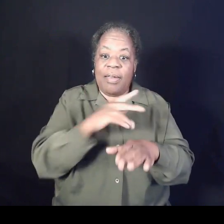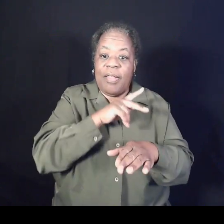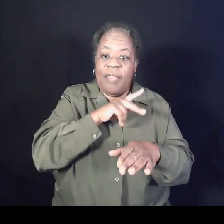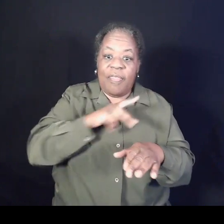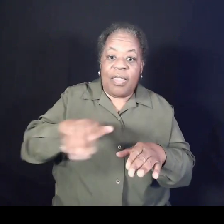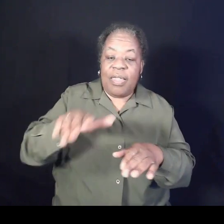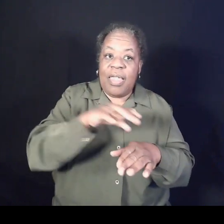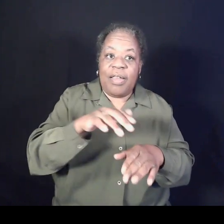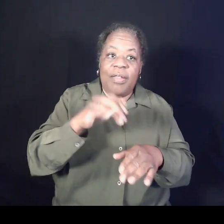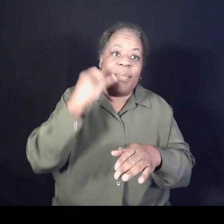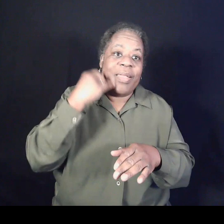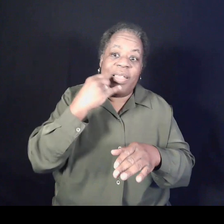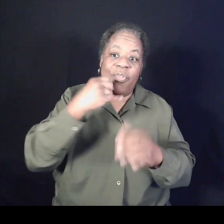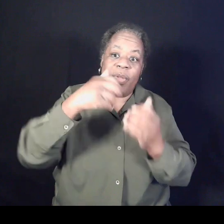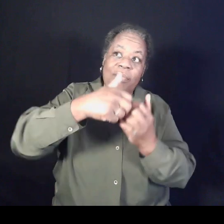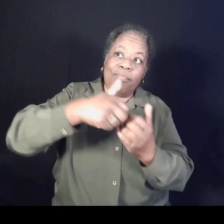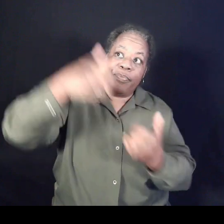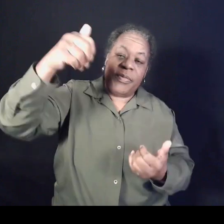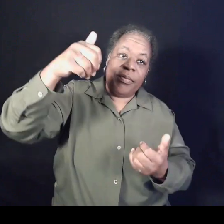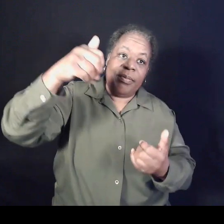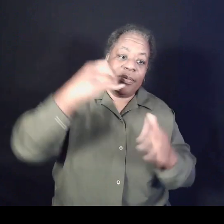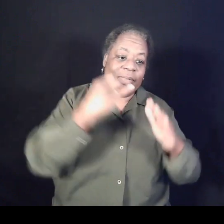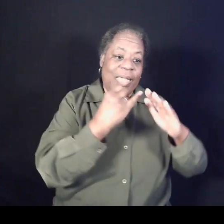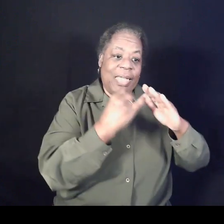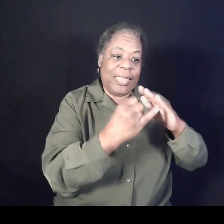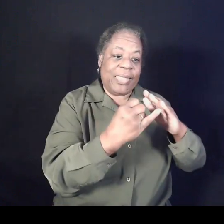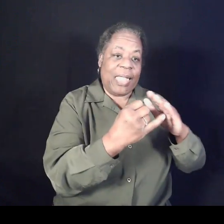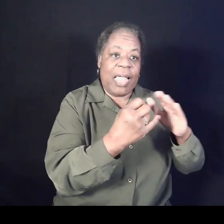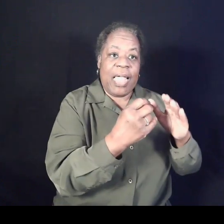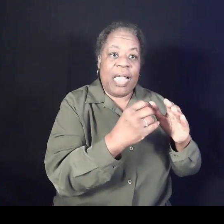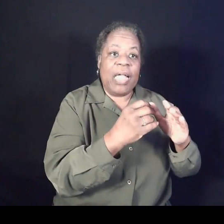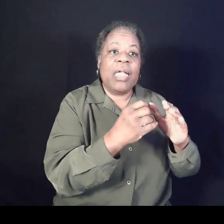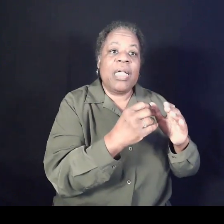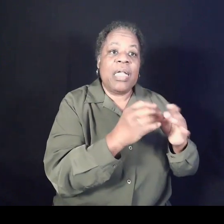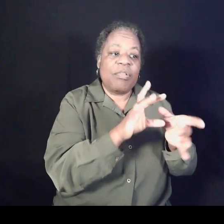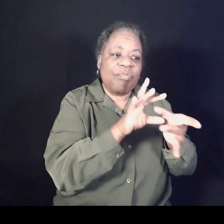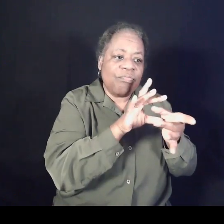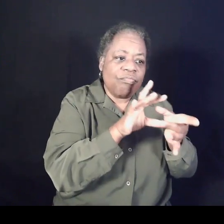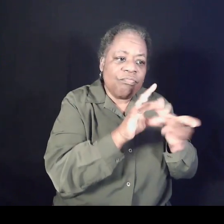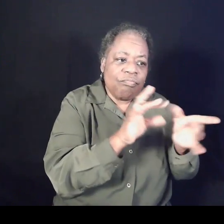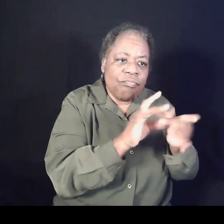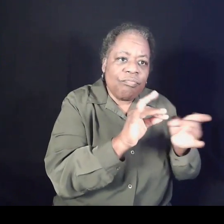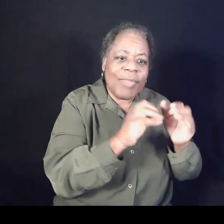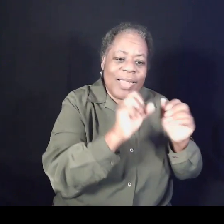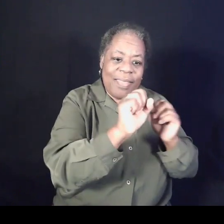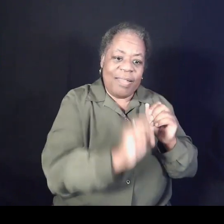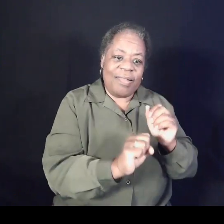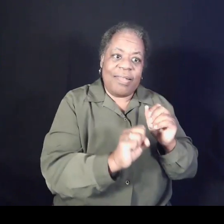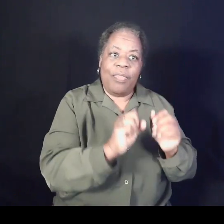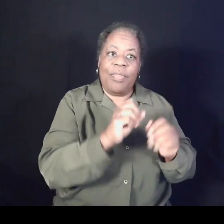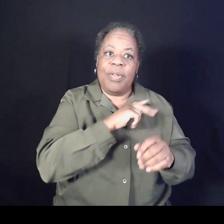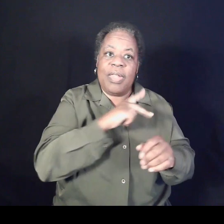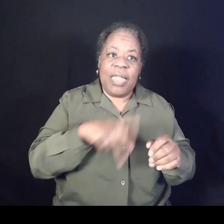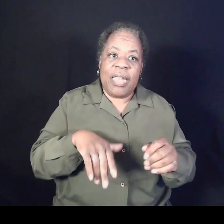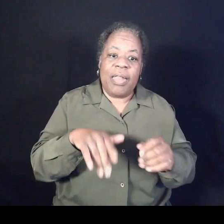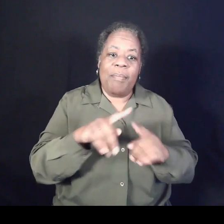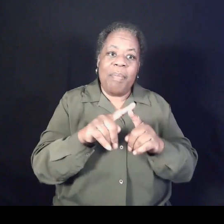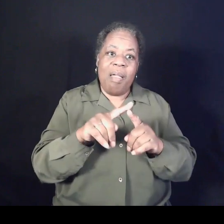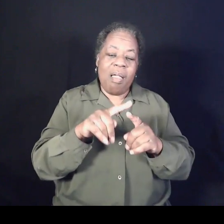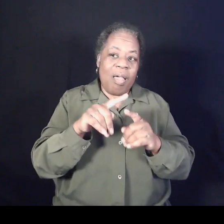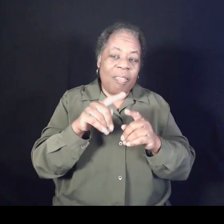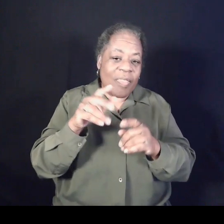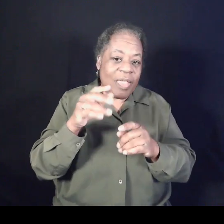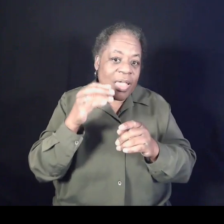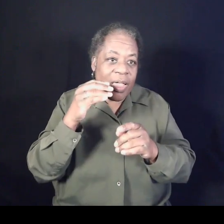living and ministering in the southern kingdom of Judah, but the winds of war are blowing through both nations.